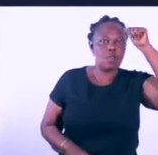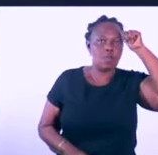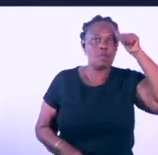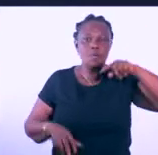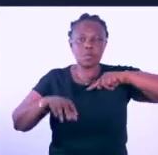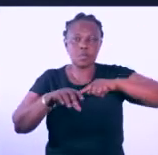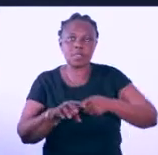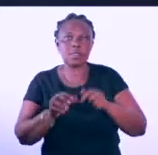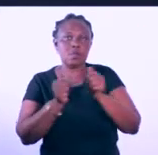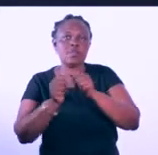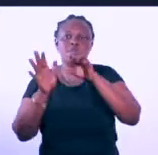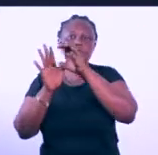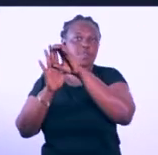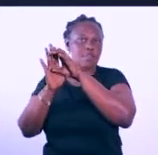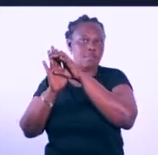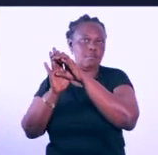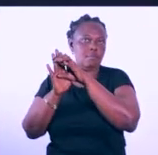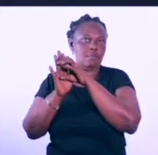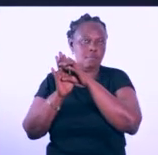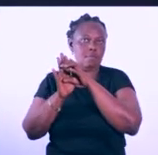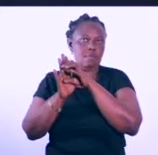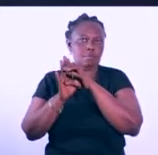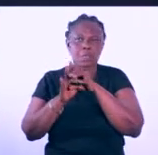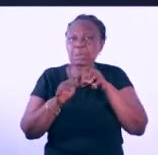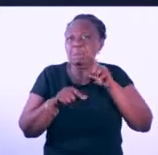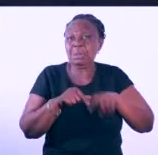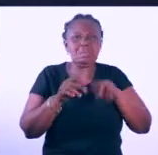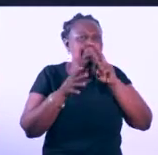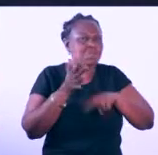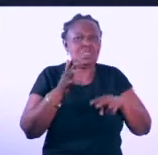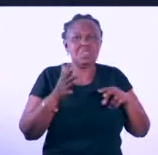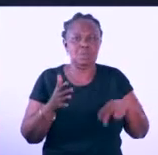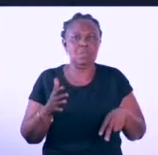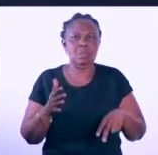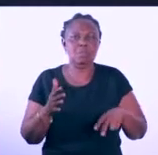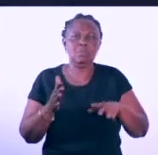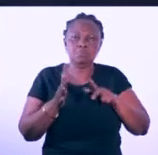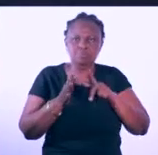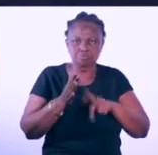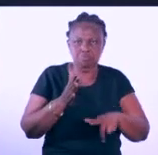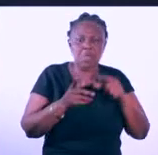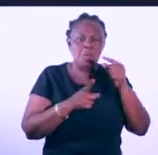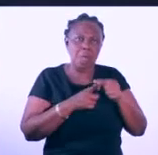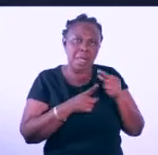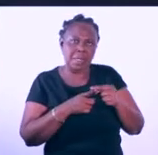with the paragraph. Could not read, brought him down to word,